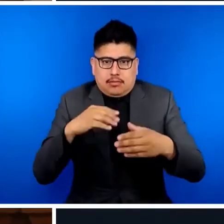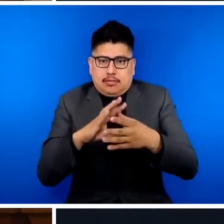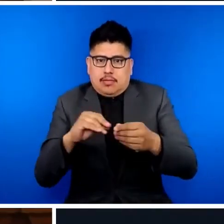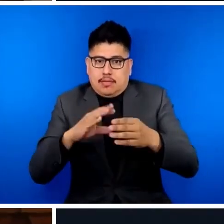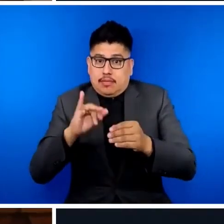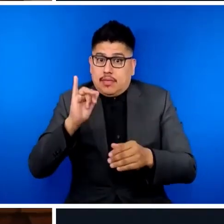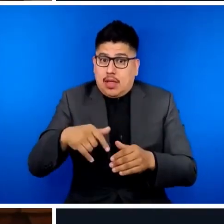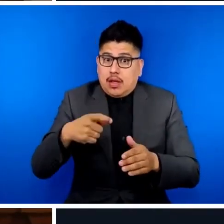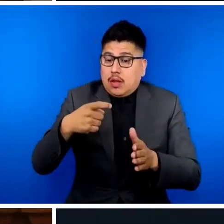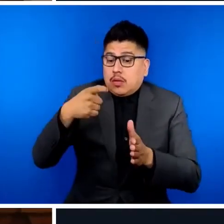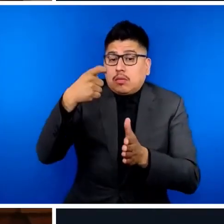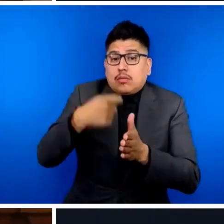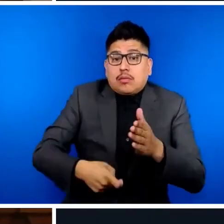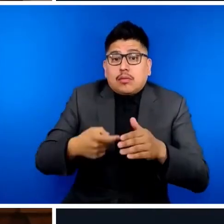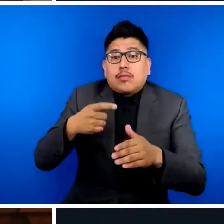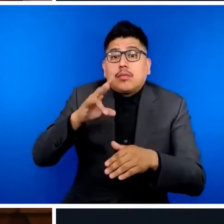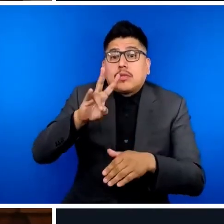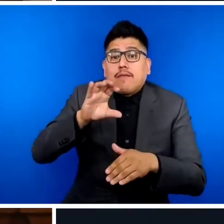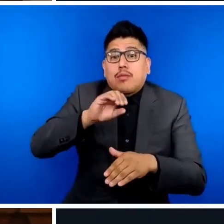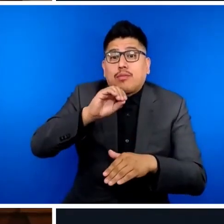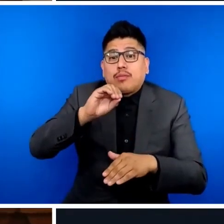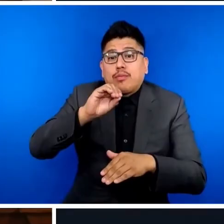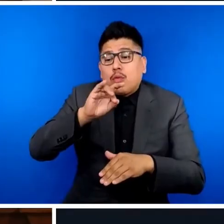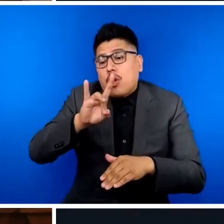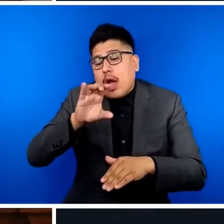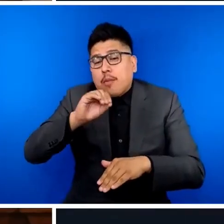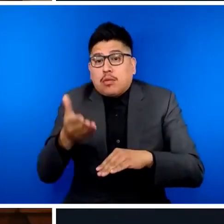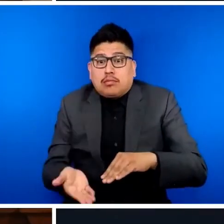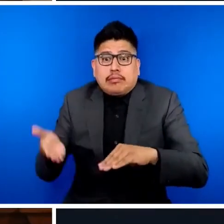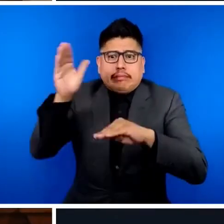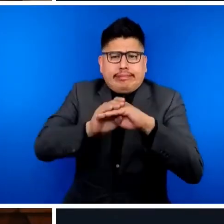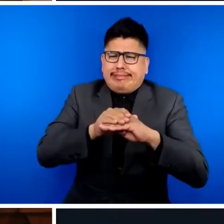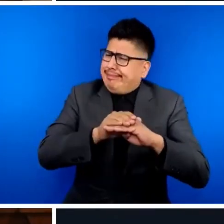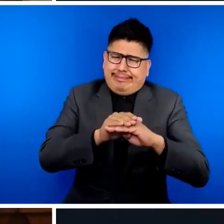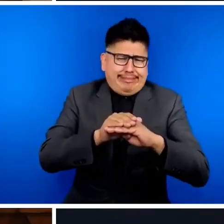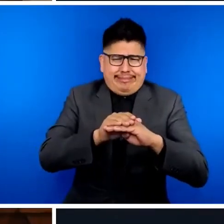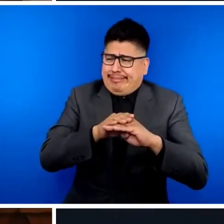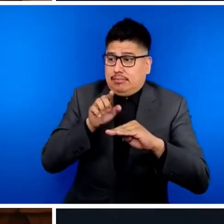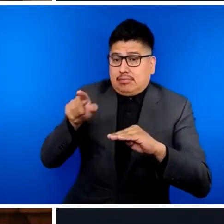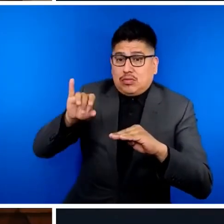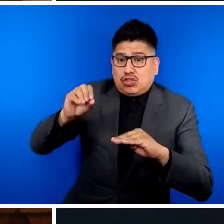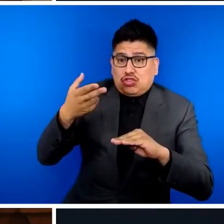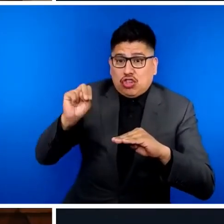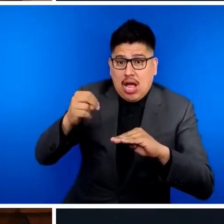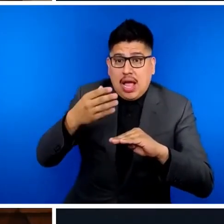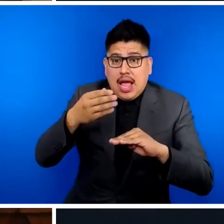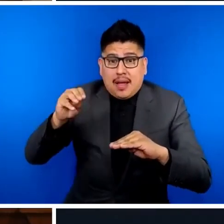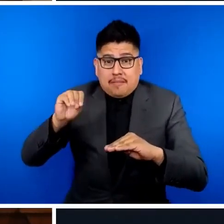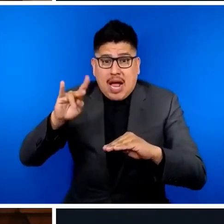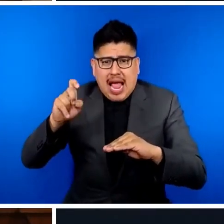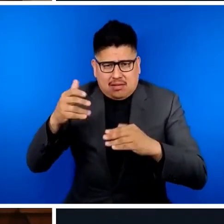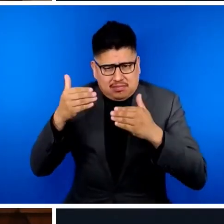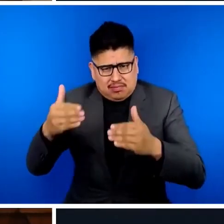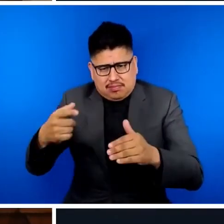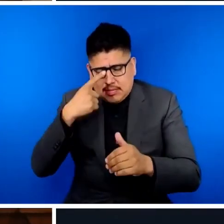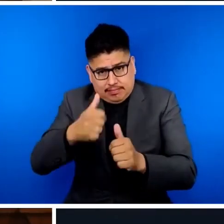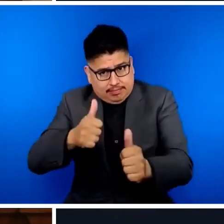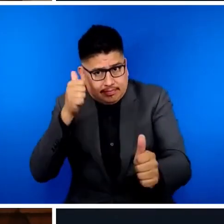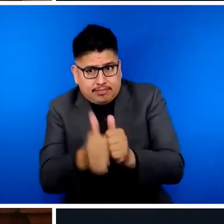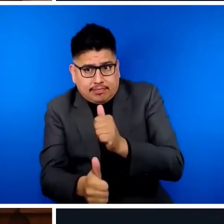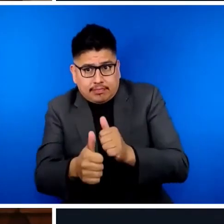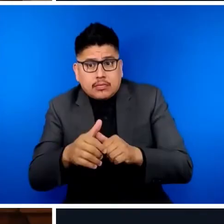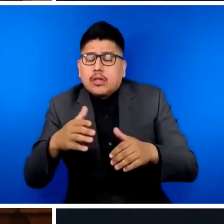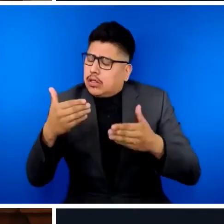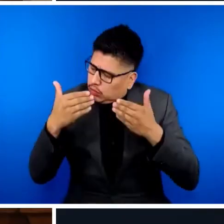or 800%. But John and Mike, if you don't mind, codify it anyway. They may do it. Codify it